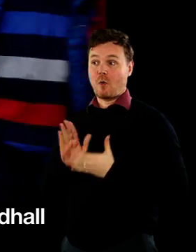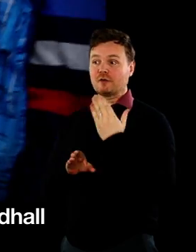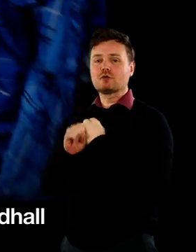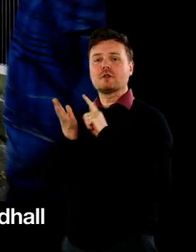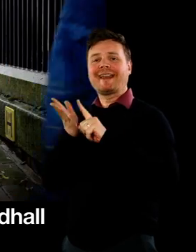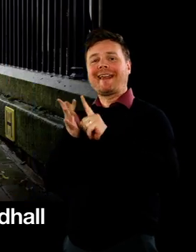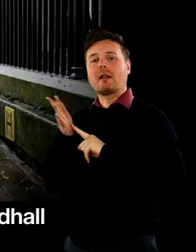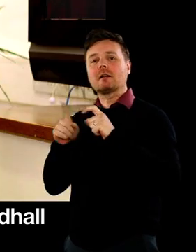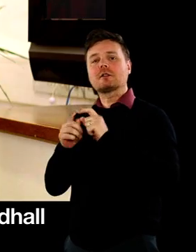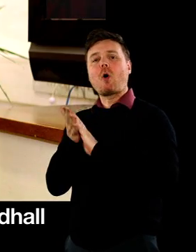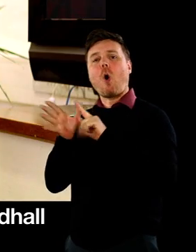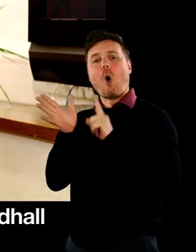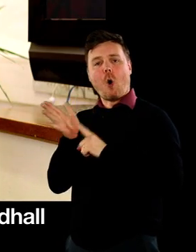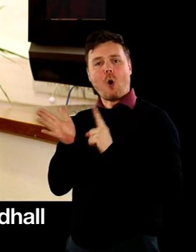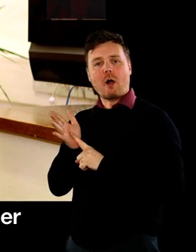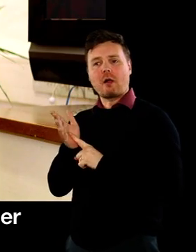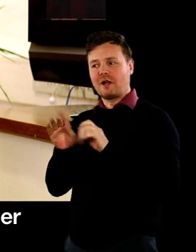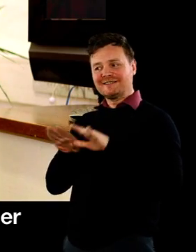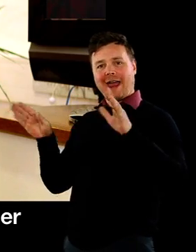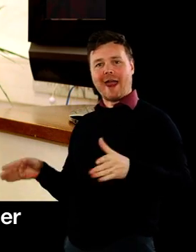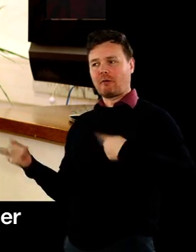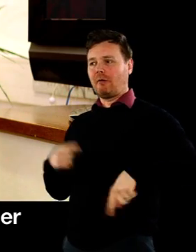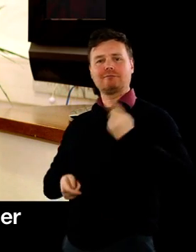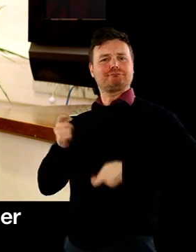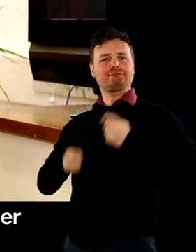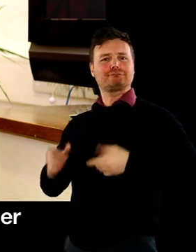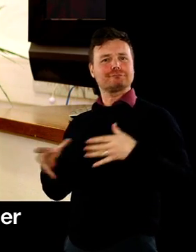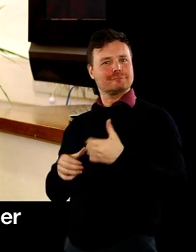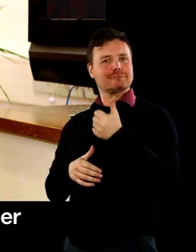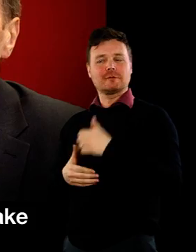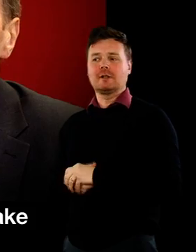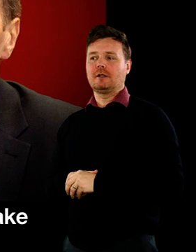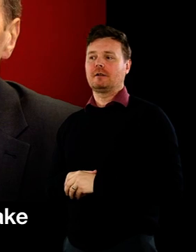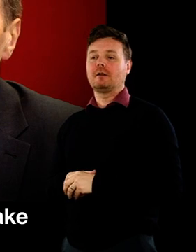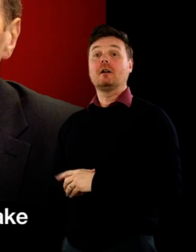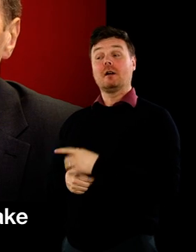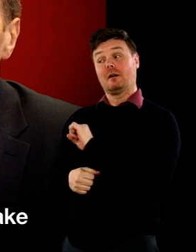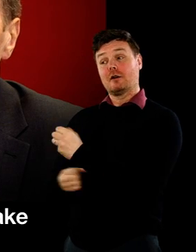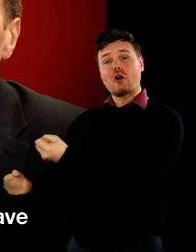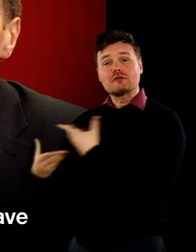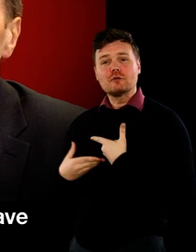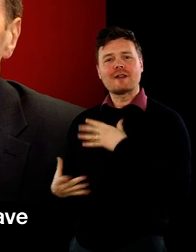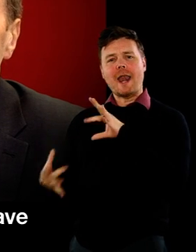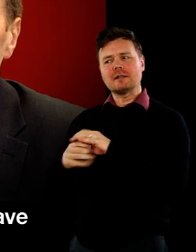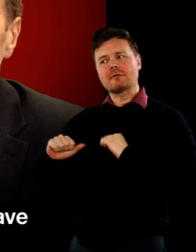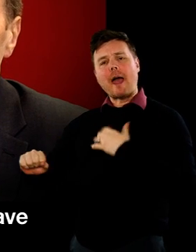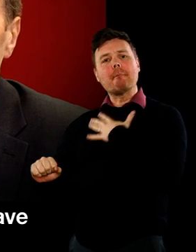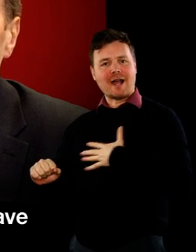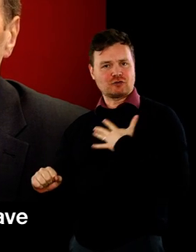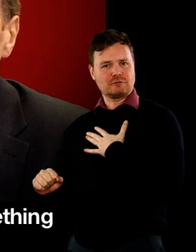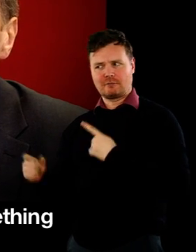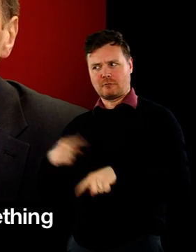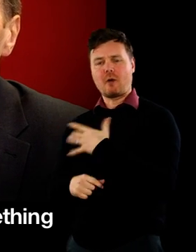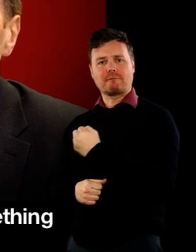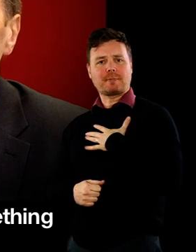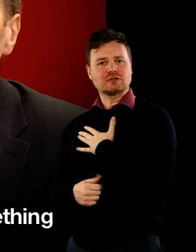This summer we went to the Guildhall and we played on stage together. The contribution that people can make flows from the passions that they